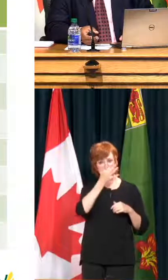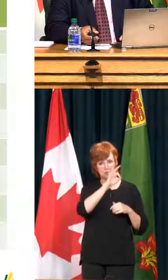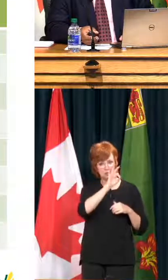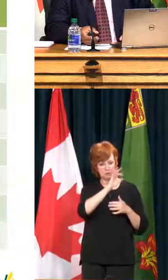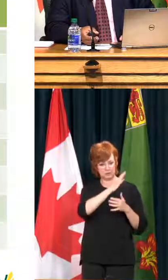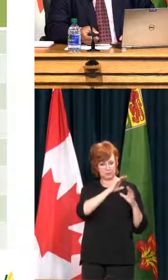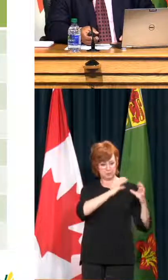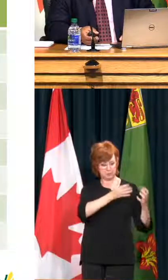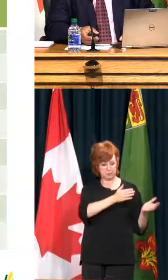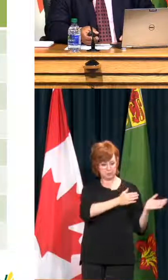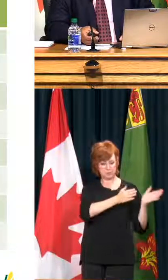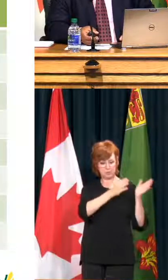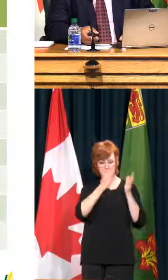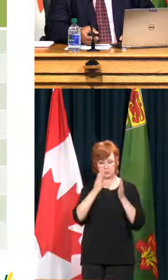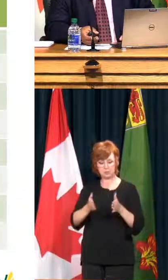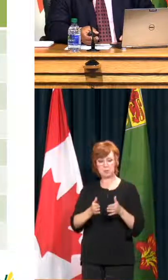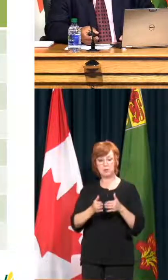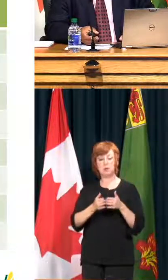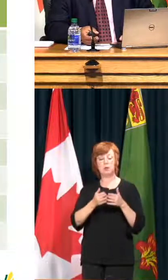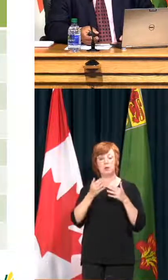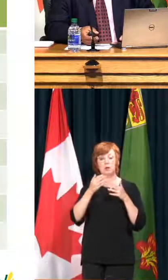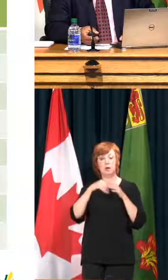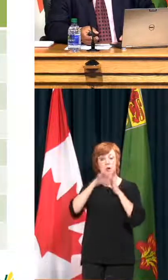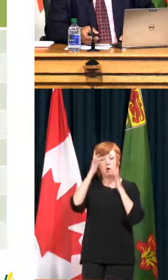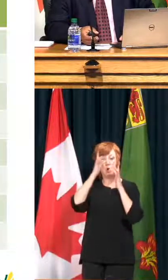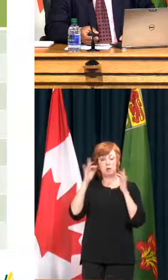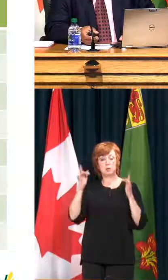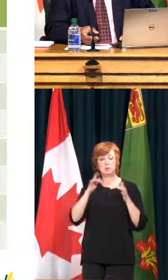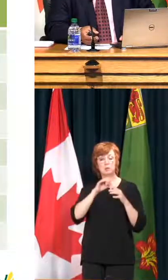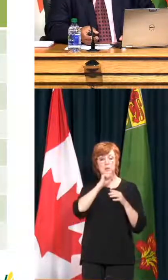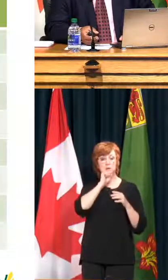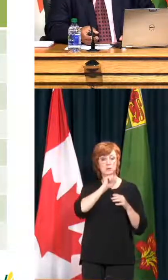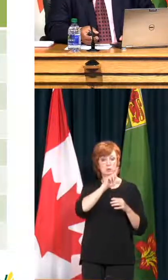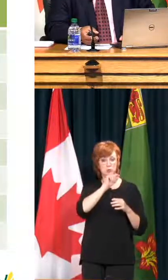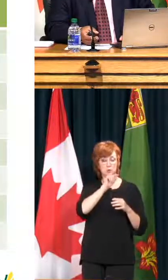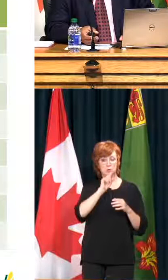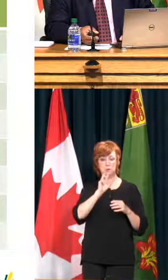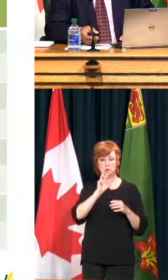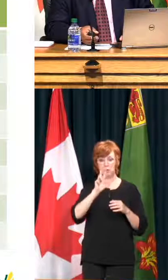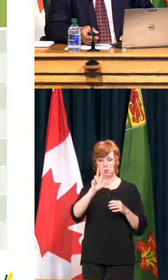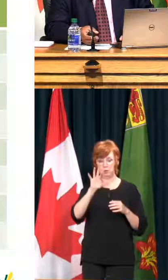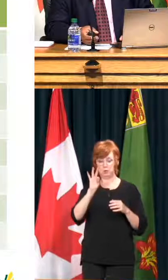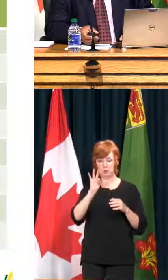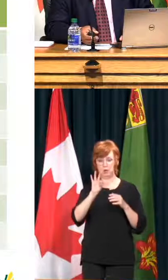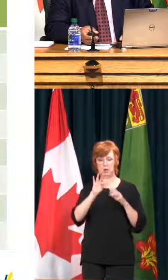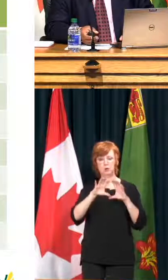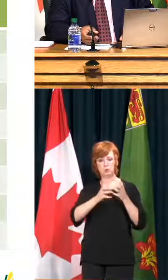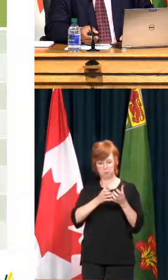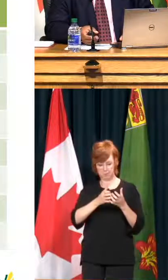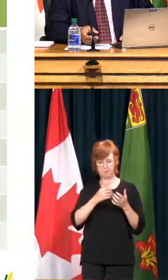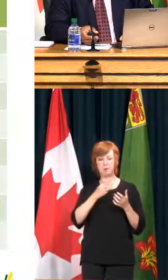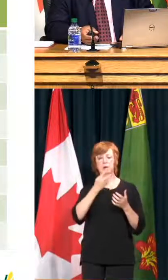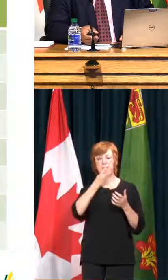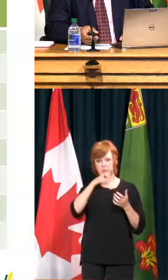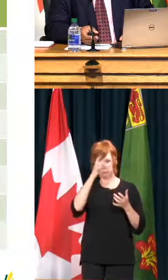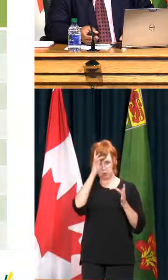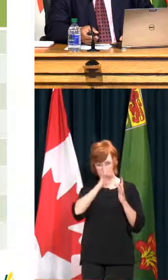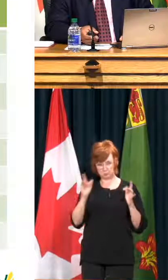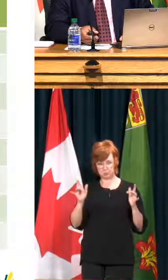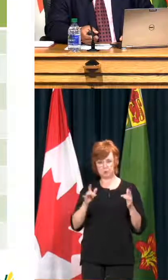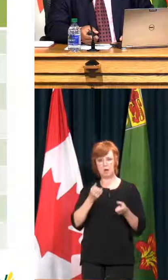have seen hospitalizations in 20 to 39-year-olds, 7